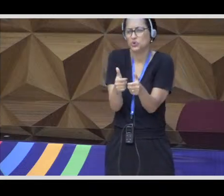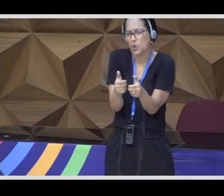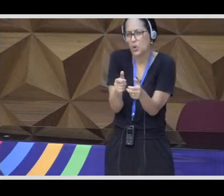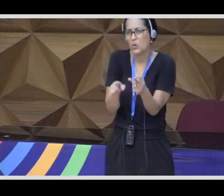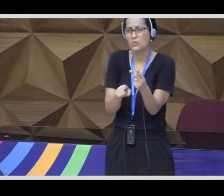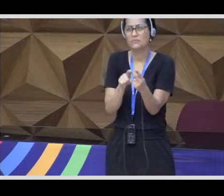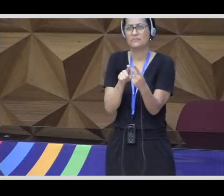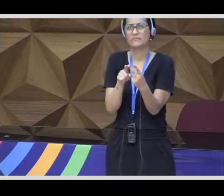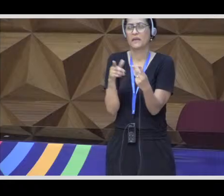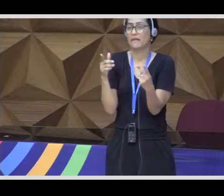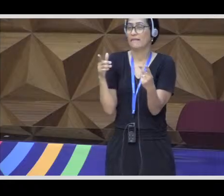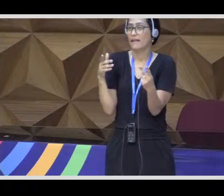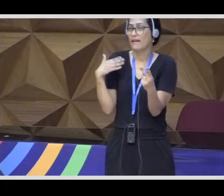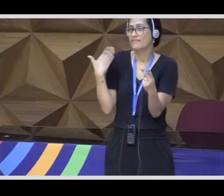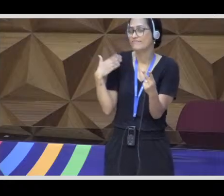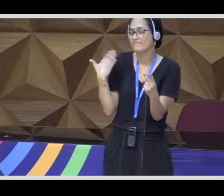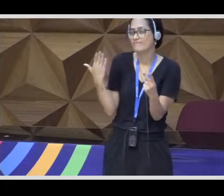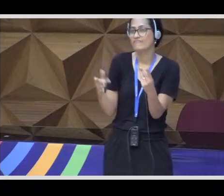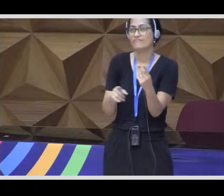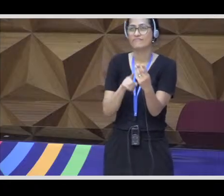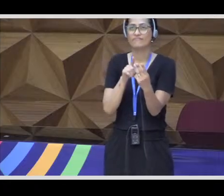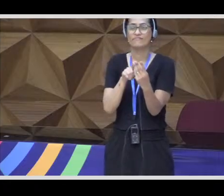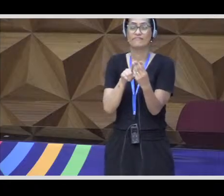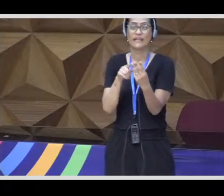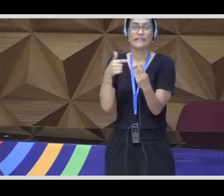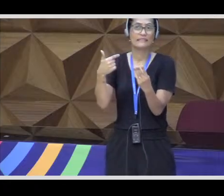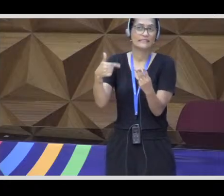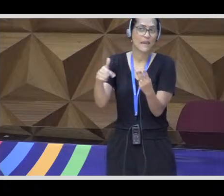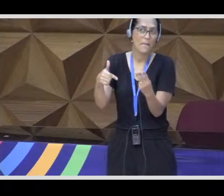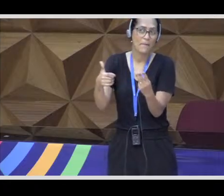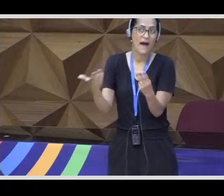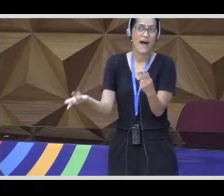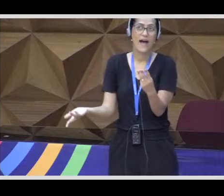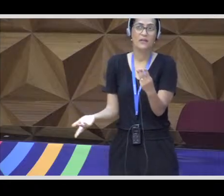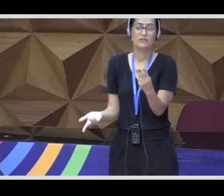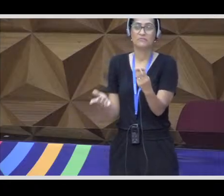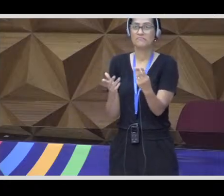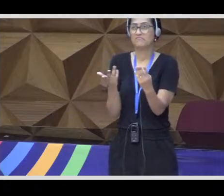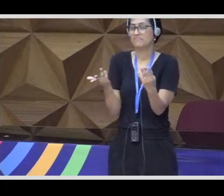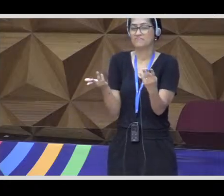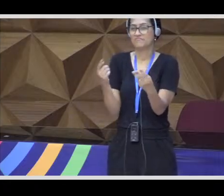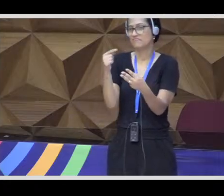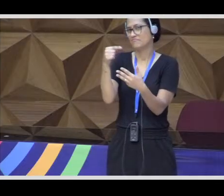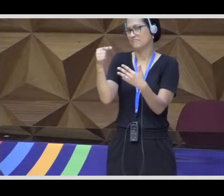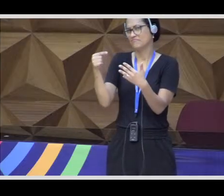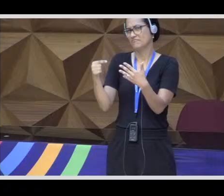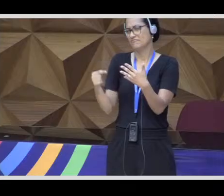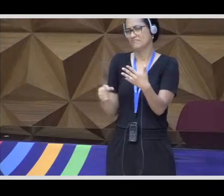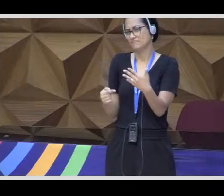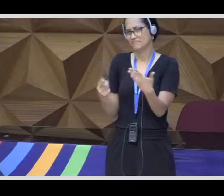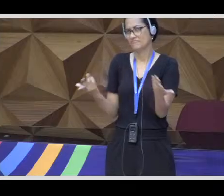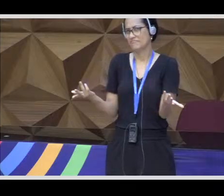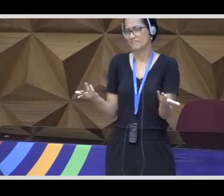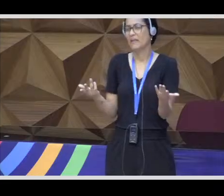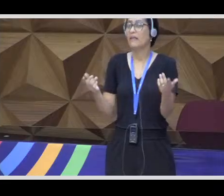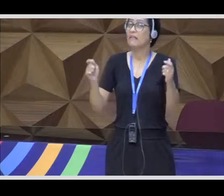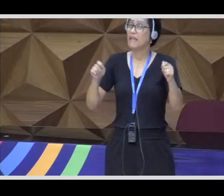I would have in my office. I can create that in the back of a car or on a train. And then I